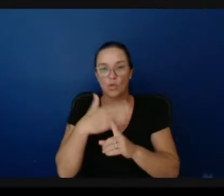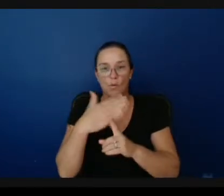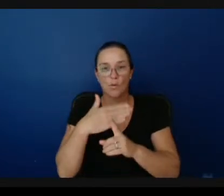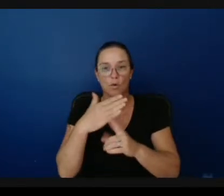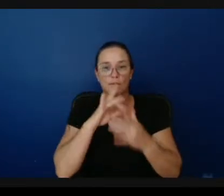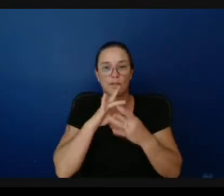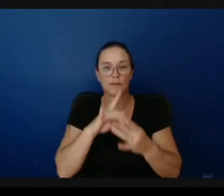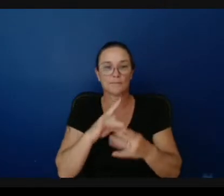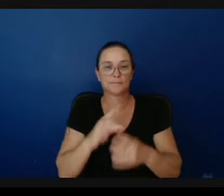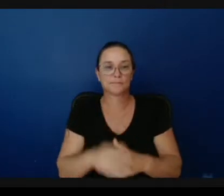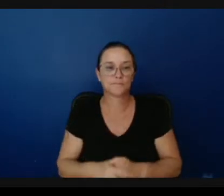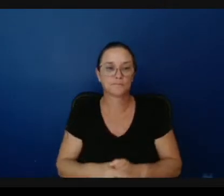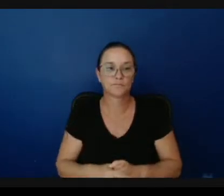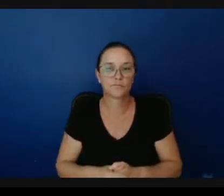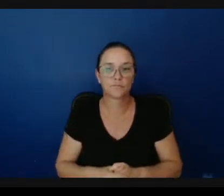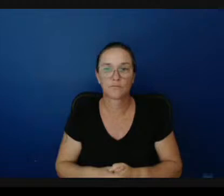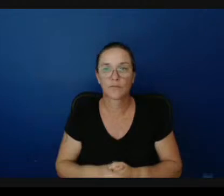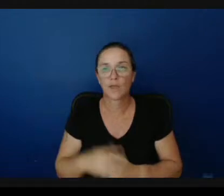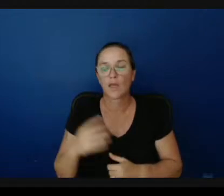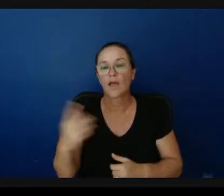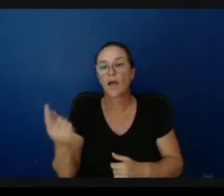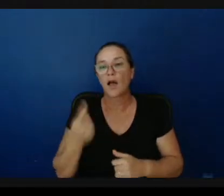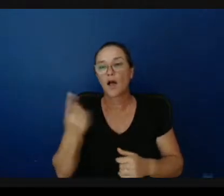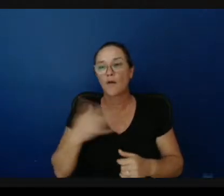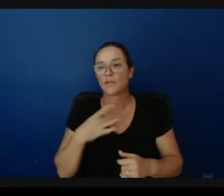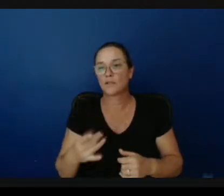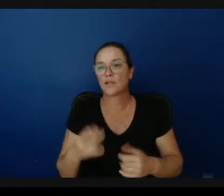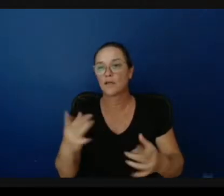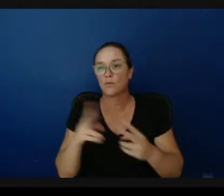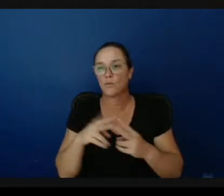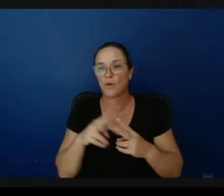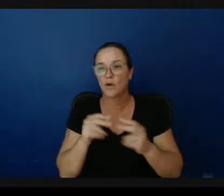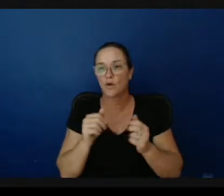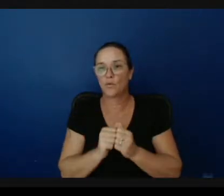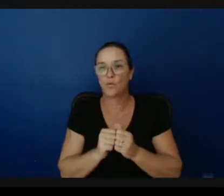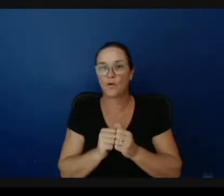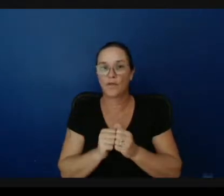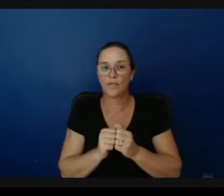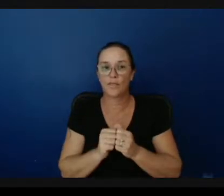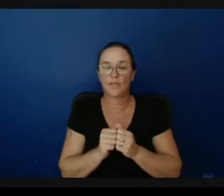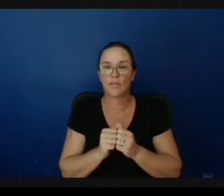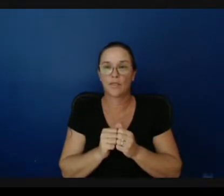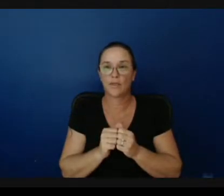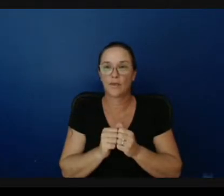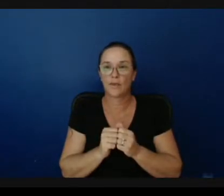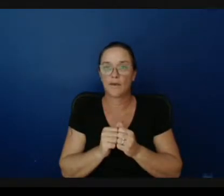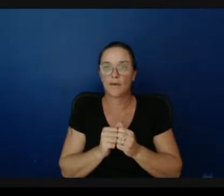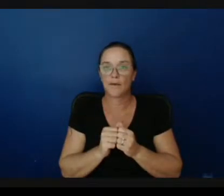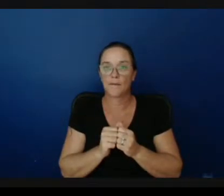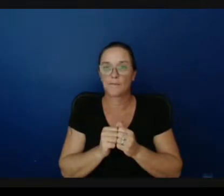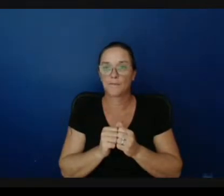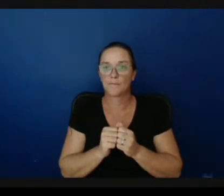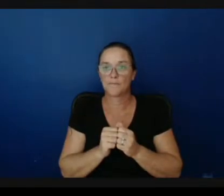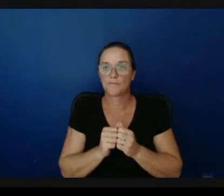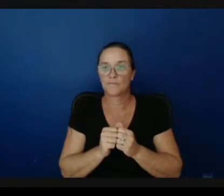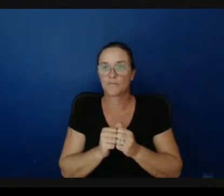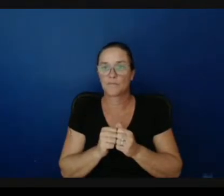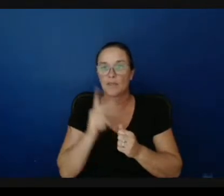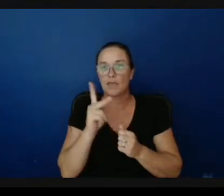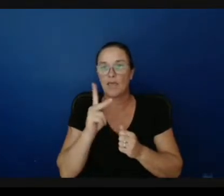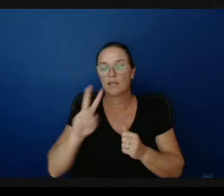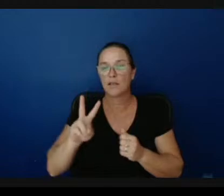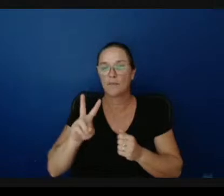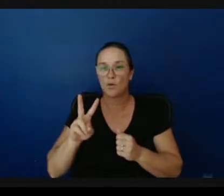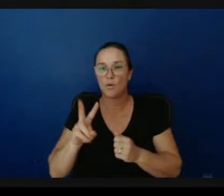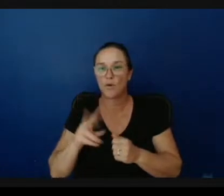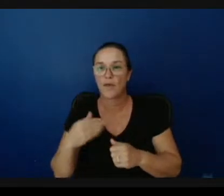I always like to pair the thermal camera with the visible camera. So let's put this back to the start here. KW camera, there's that initial flood